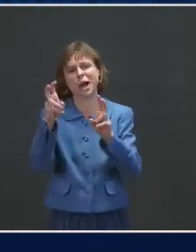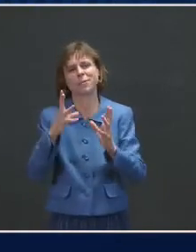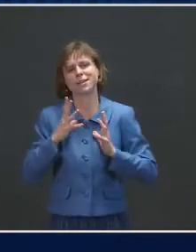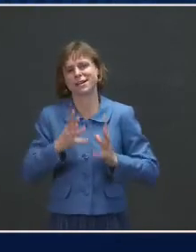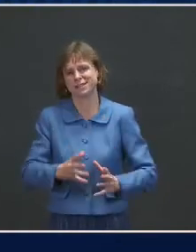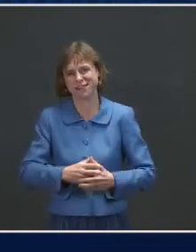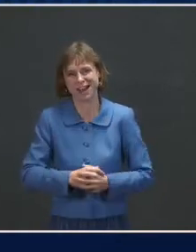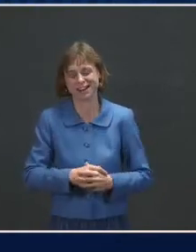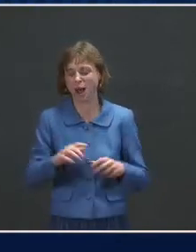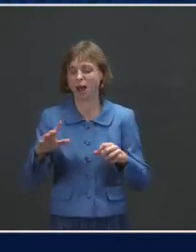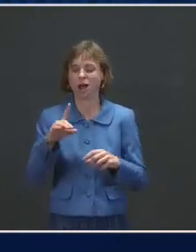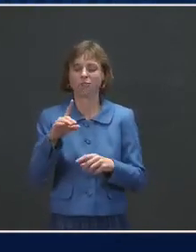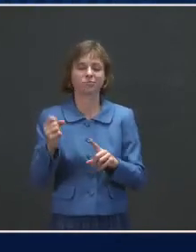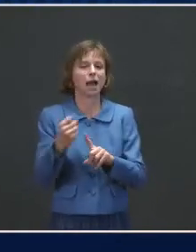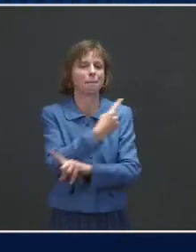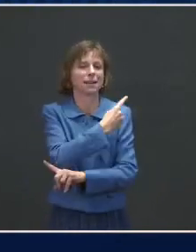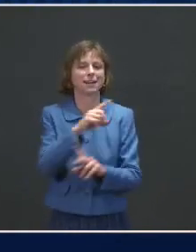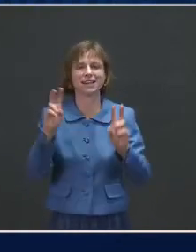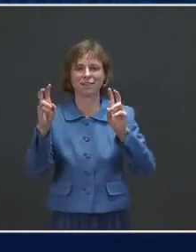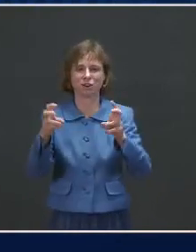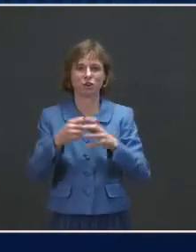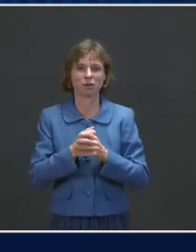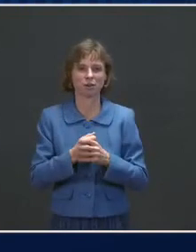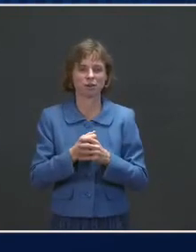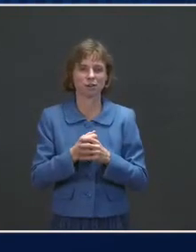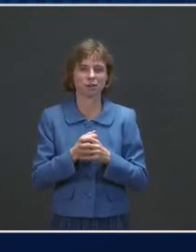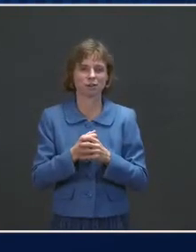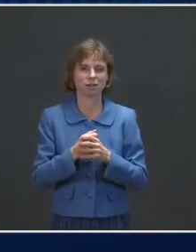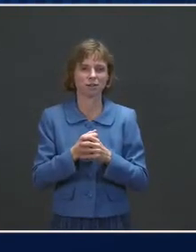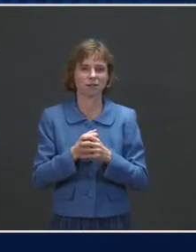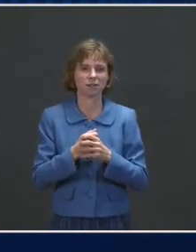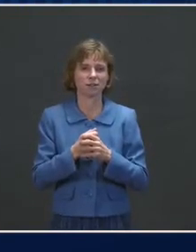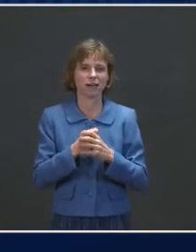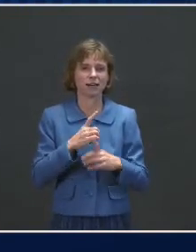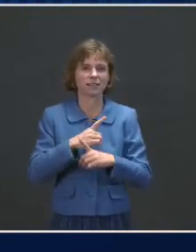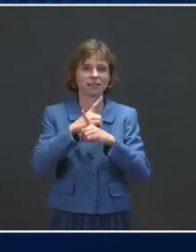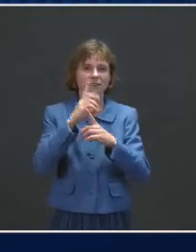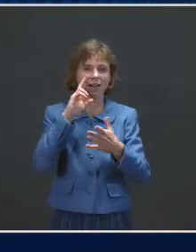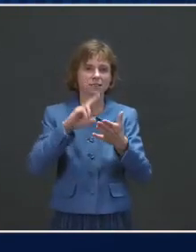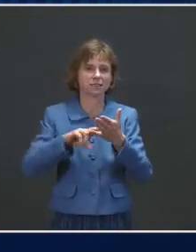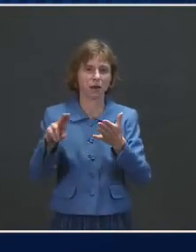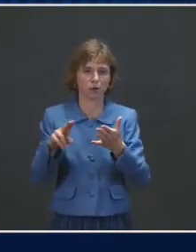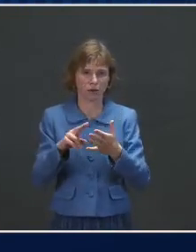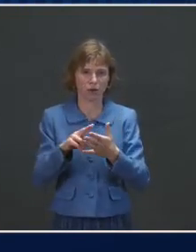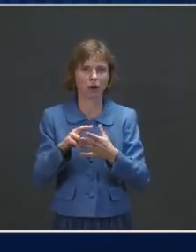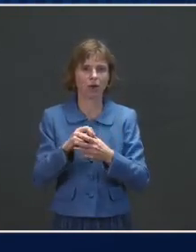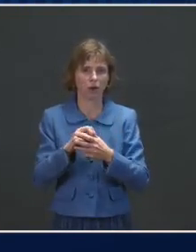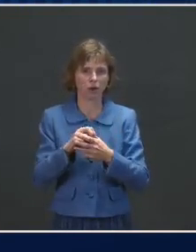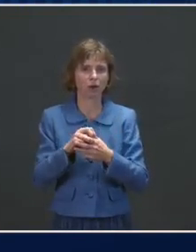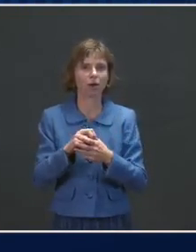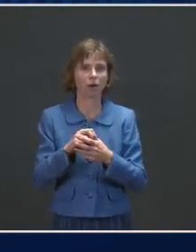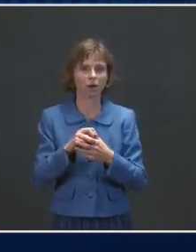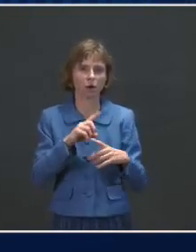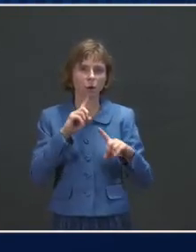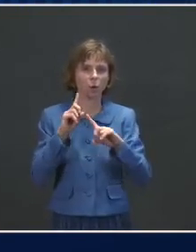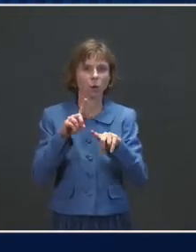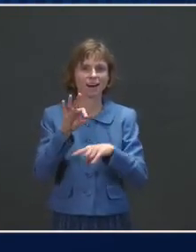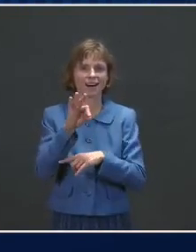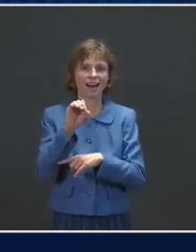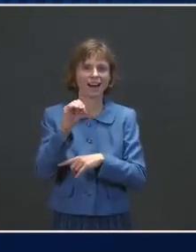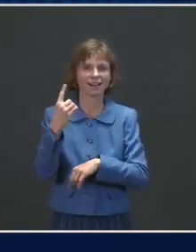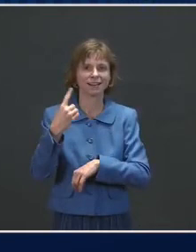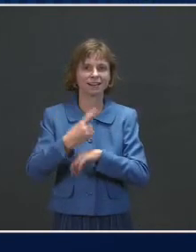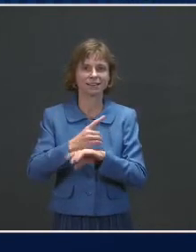Completely different topic, which is Defense Secretary Lloyd Austin wrote his first memo on January 23rd that the president had ordered a 90-day commission to